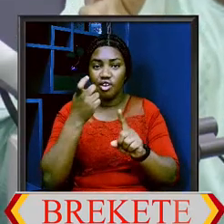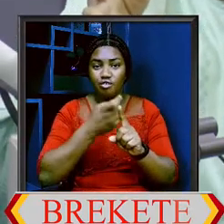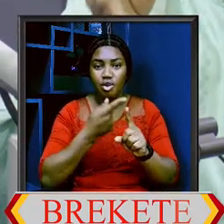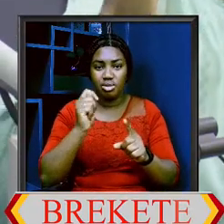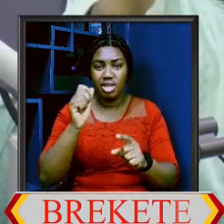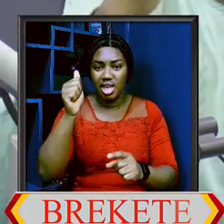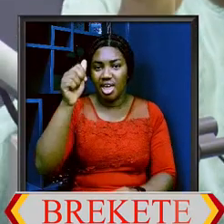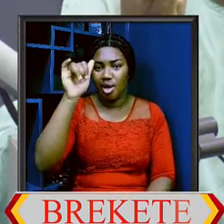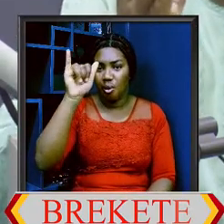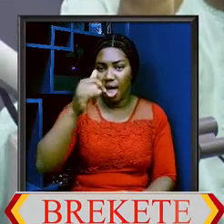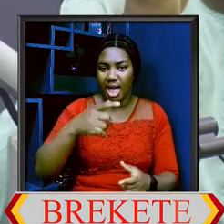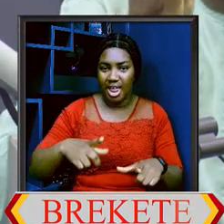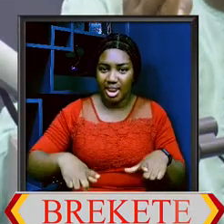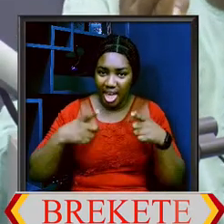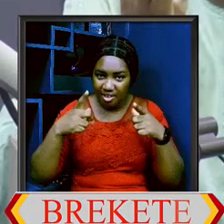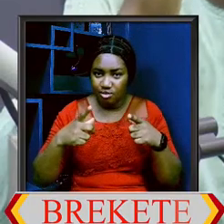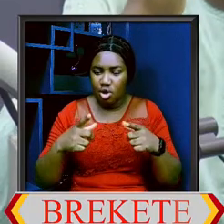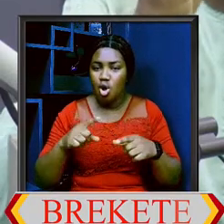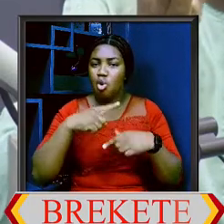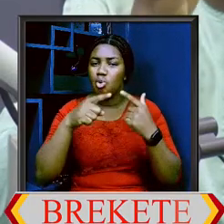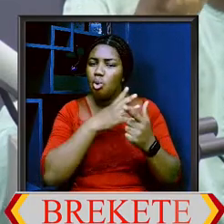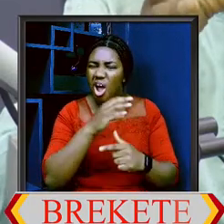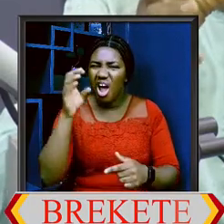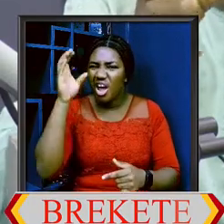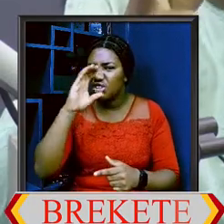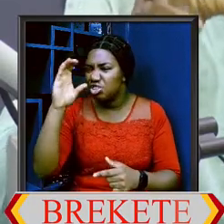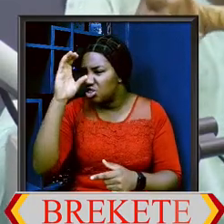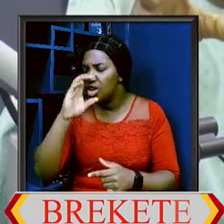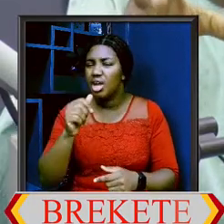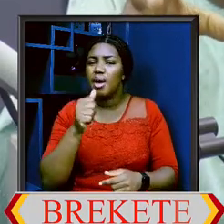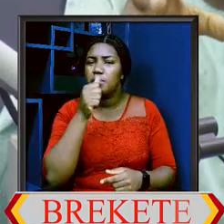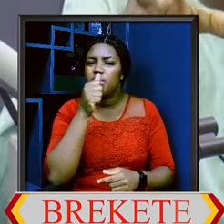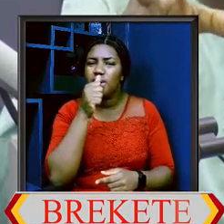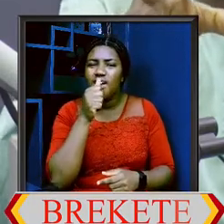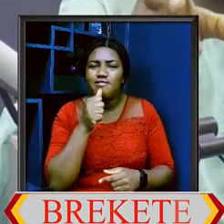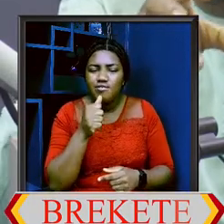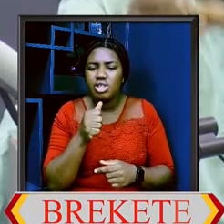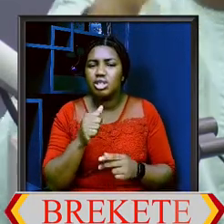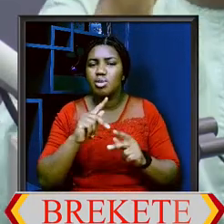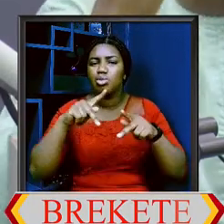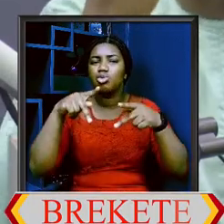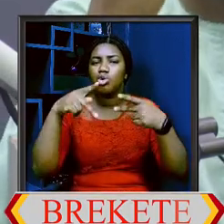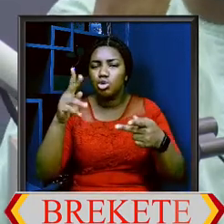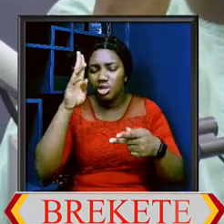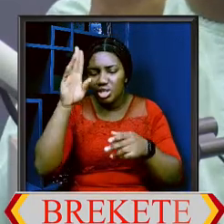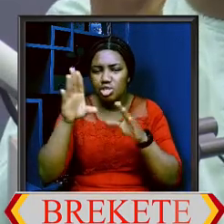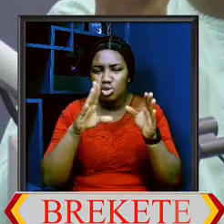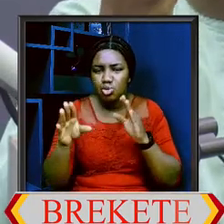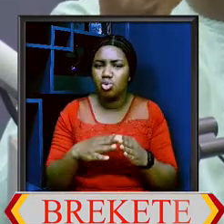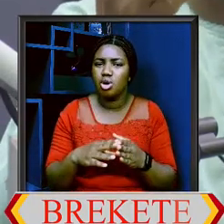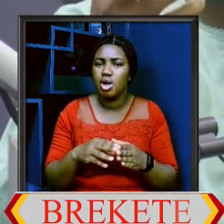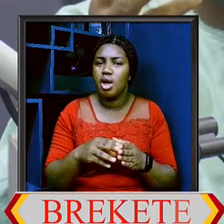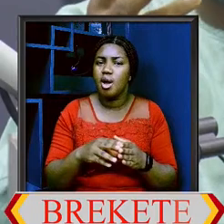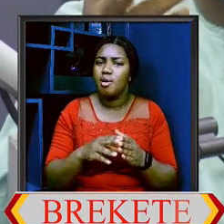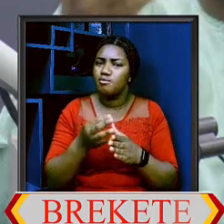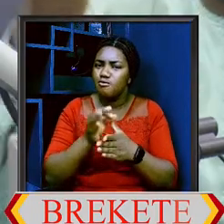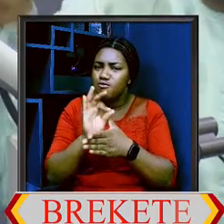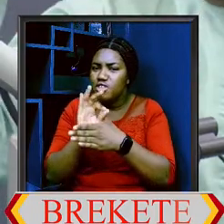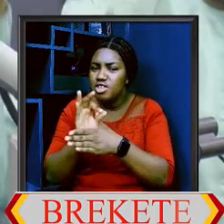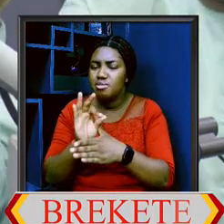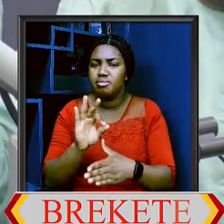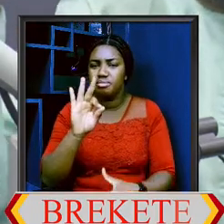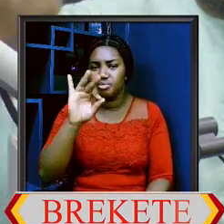a live go and check private Productions where this man don't do movie where this man